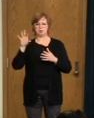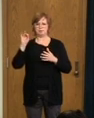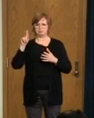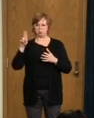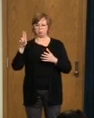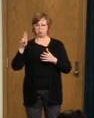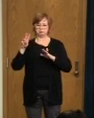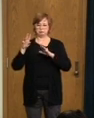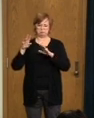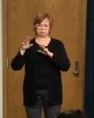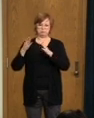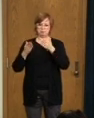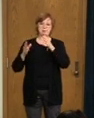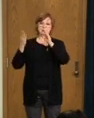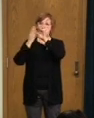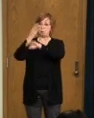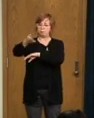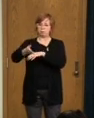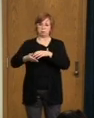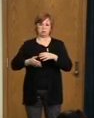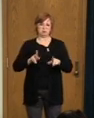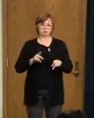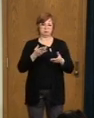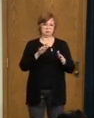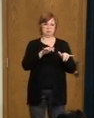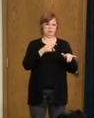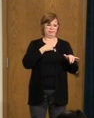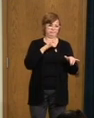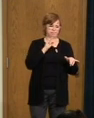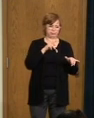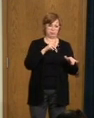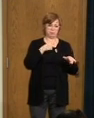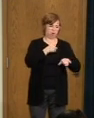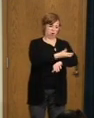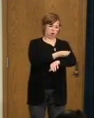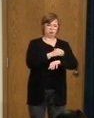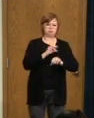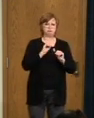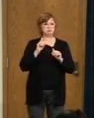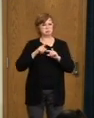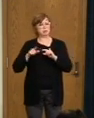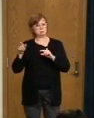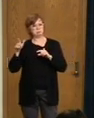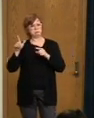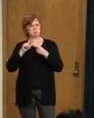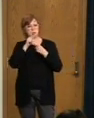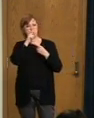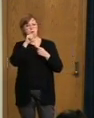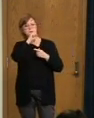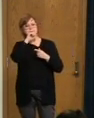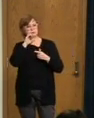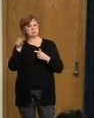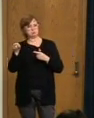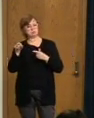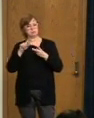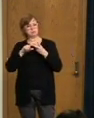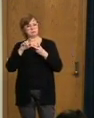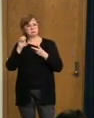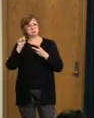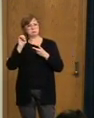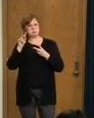away for lab results for the flu that would ultimately have it, but many of our elderly and vulnerable would. We had 44